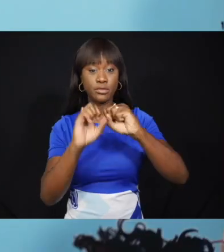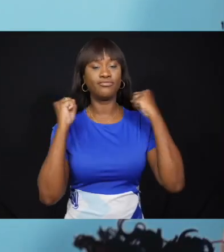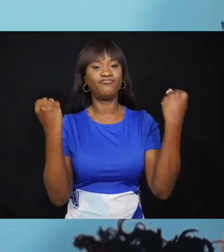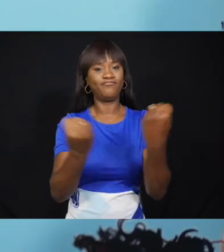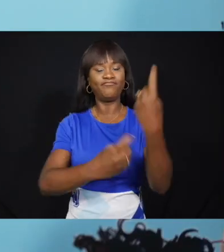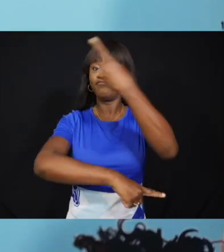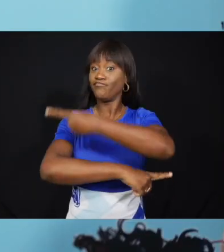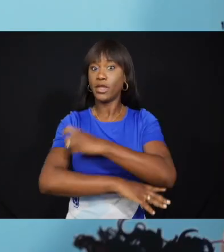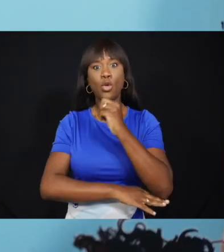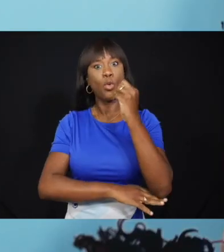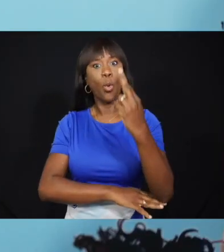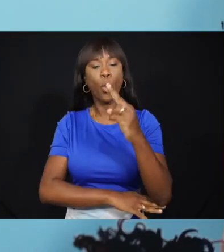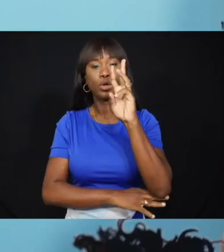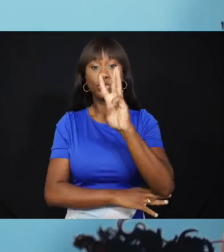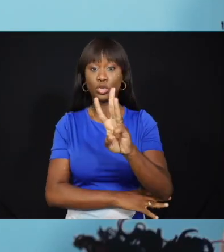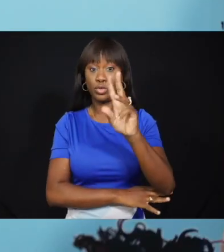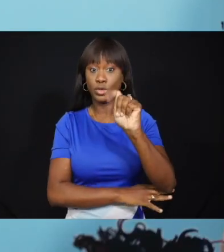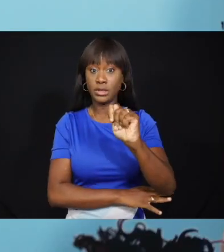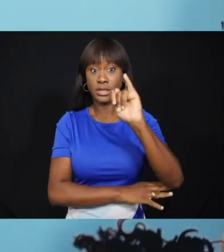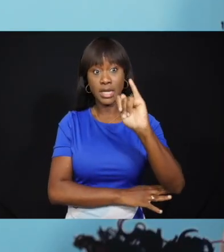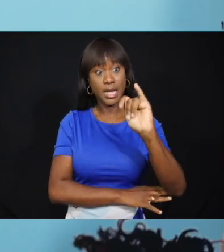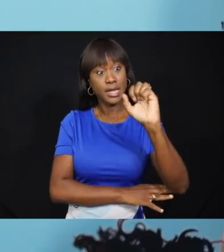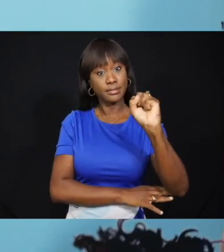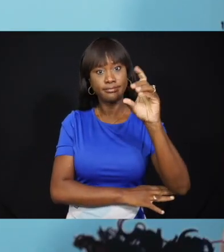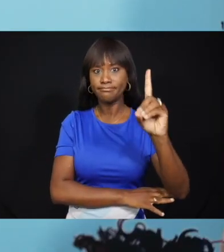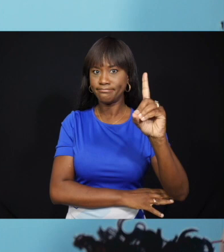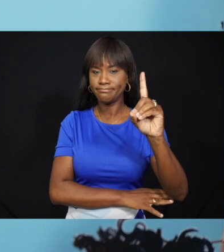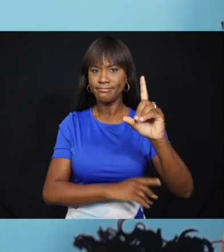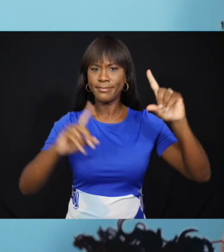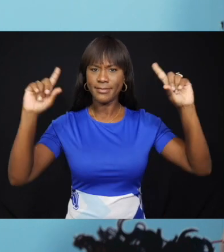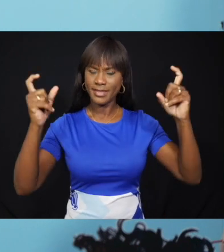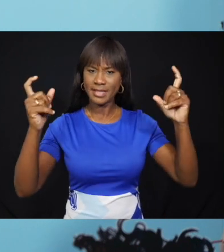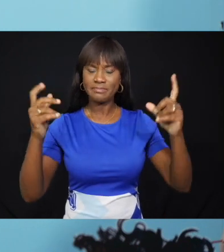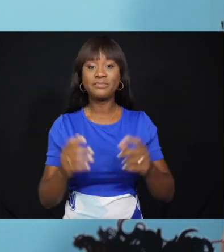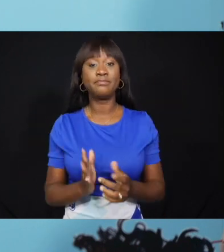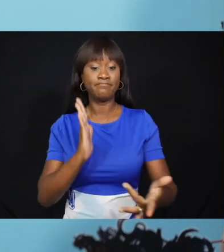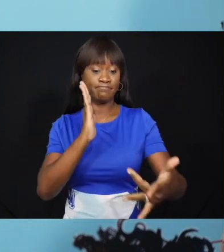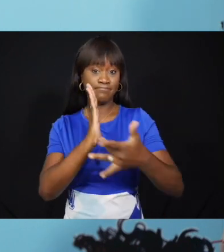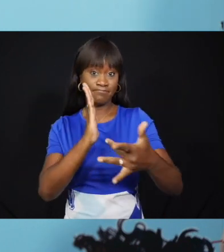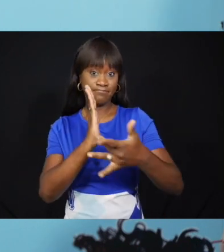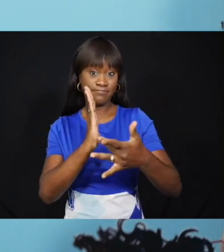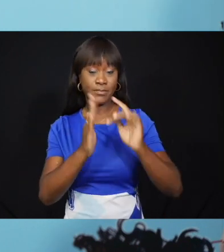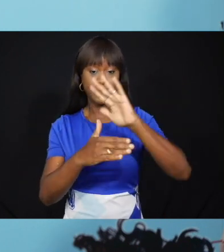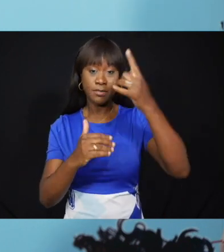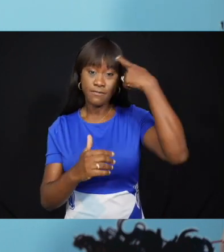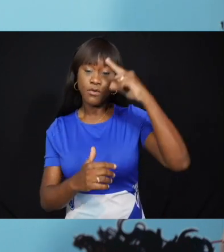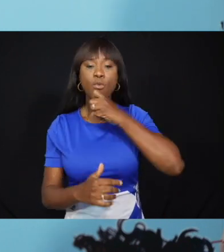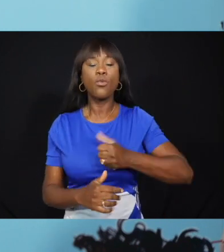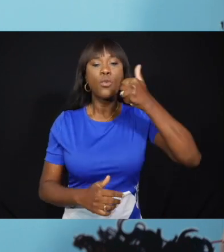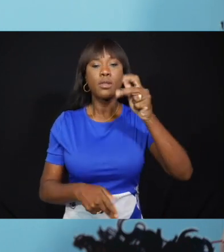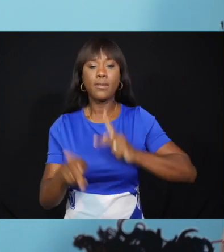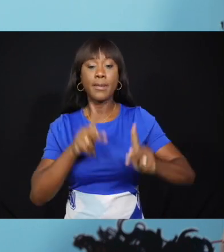Day, or WTISD. The theme, Digital Technologies for Older Persons